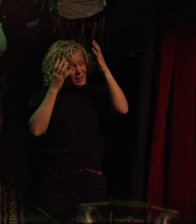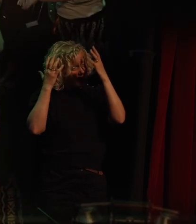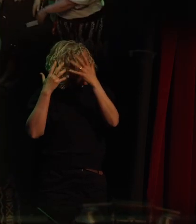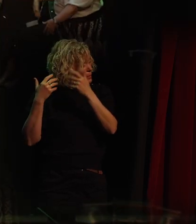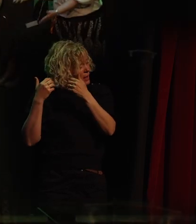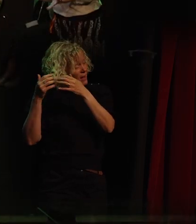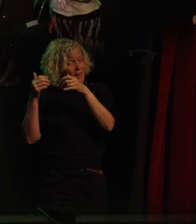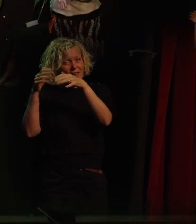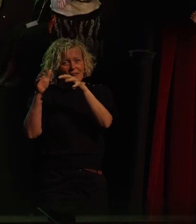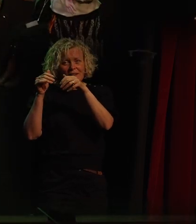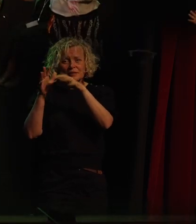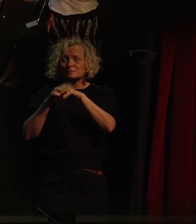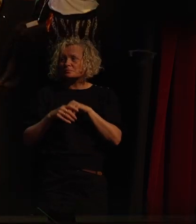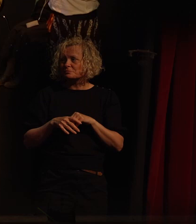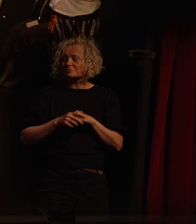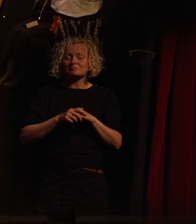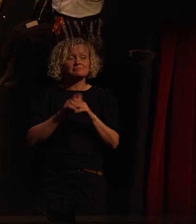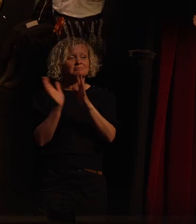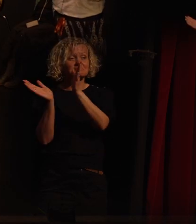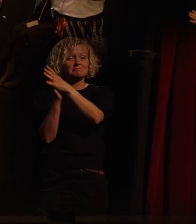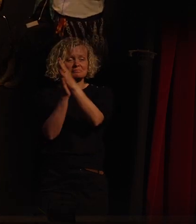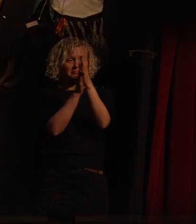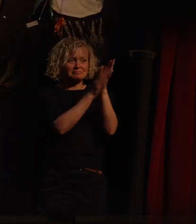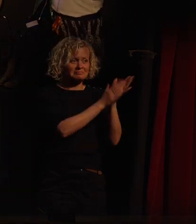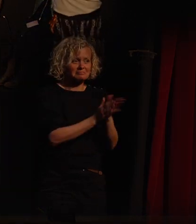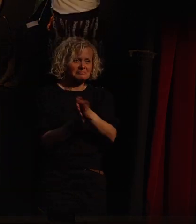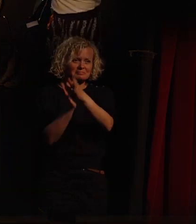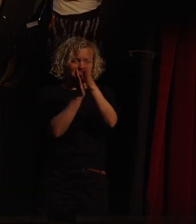the lick. Take your hands in front of me and give yourself a big round of applause.